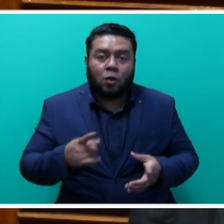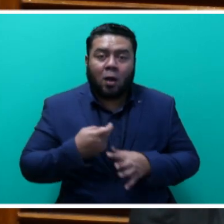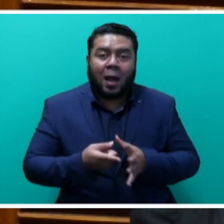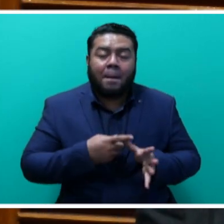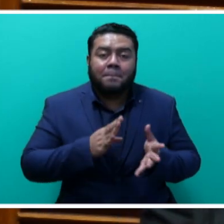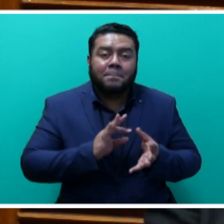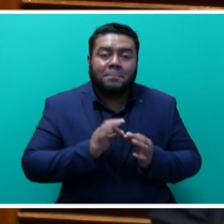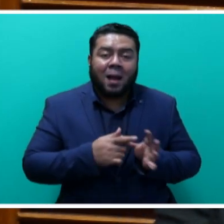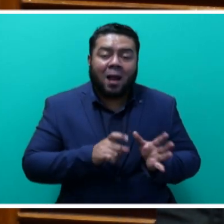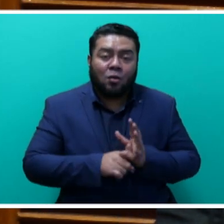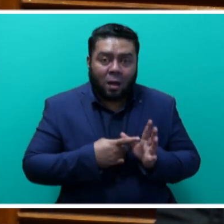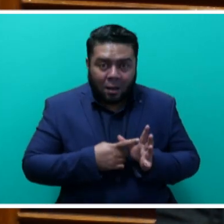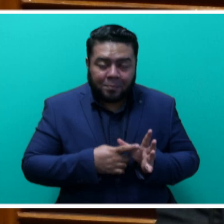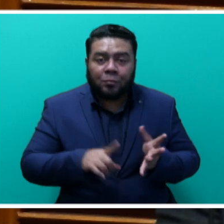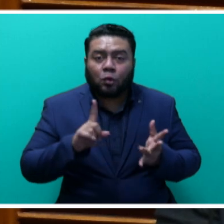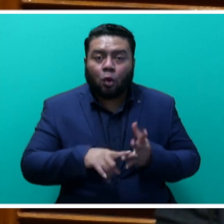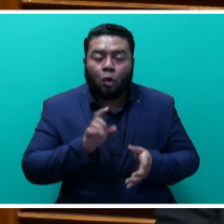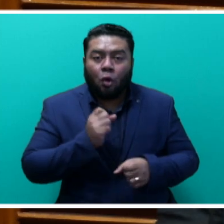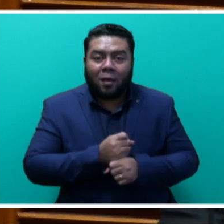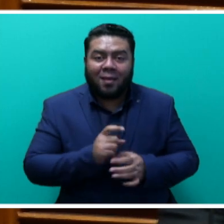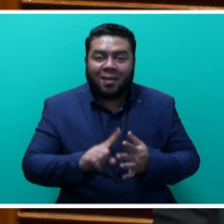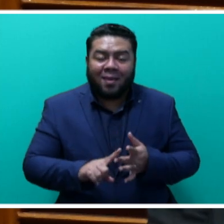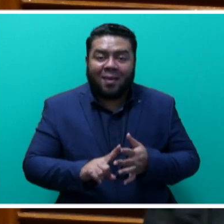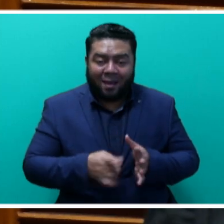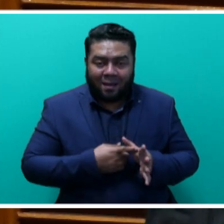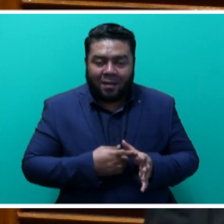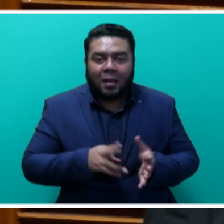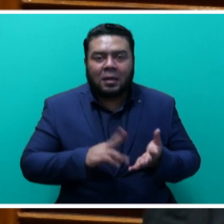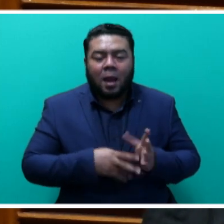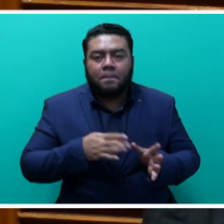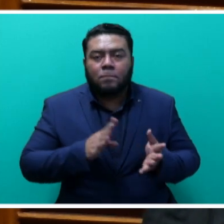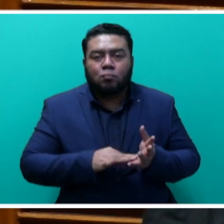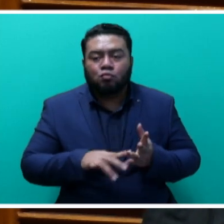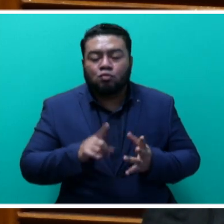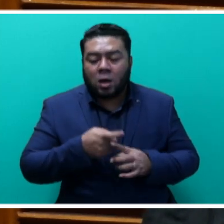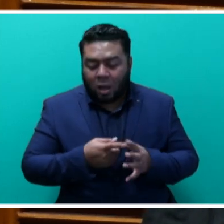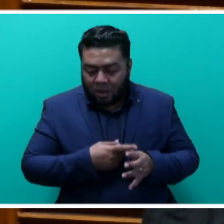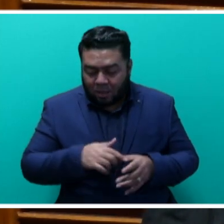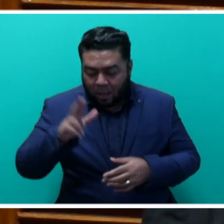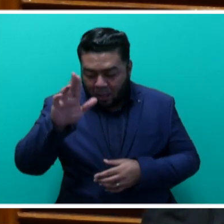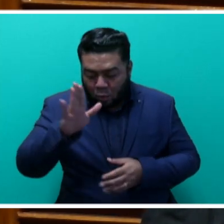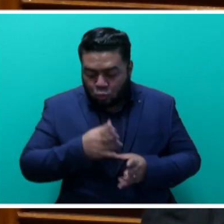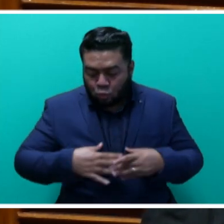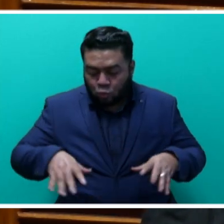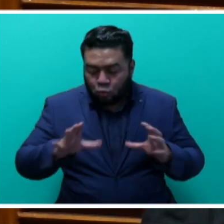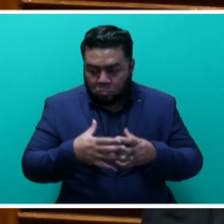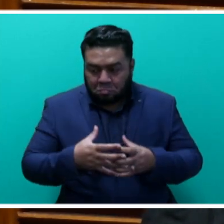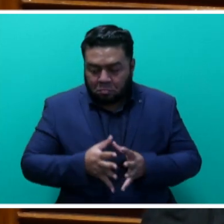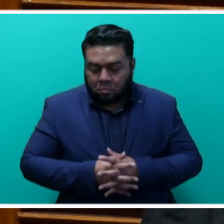Kambara, Ongea, and Namuka in the Lau Group. These maritime islands are renowned for the supply of